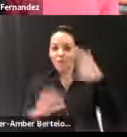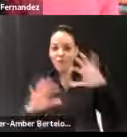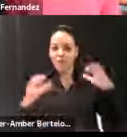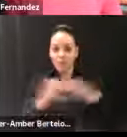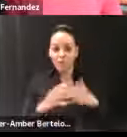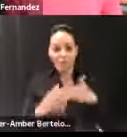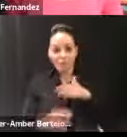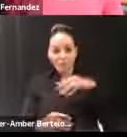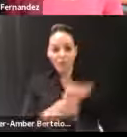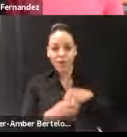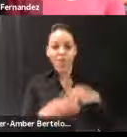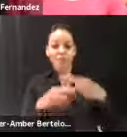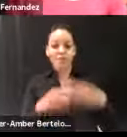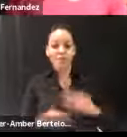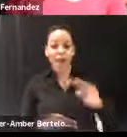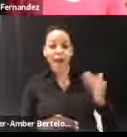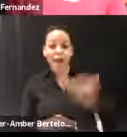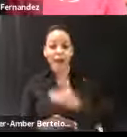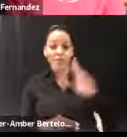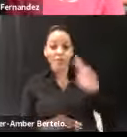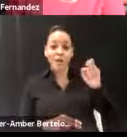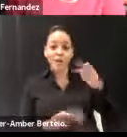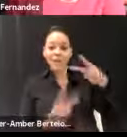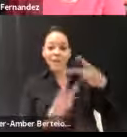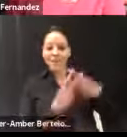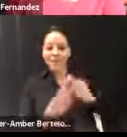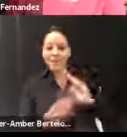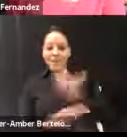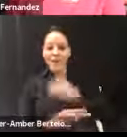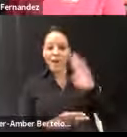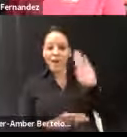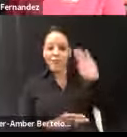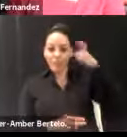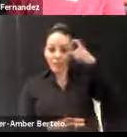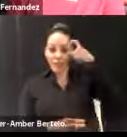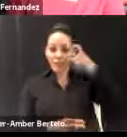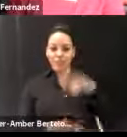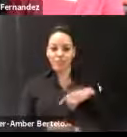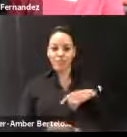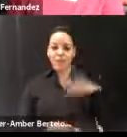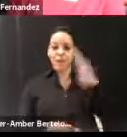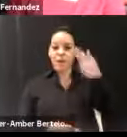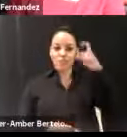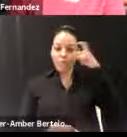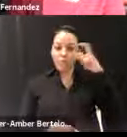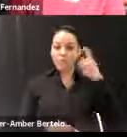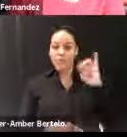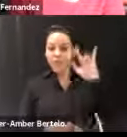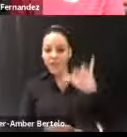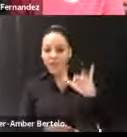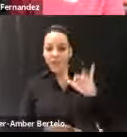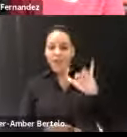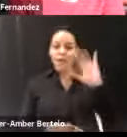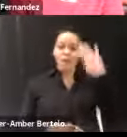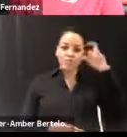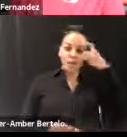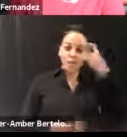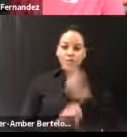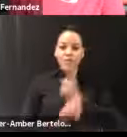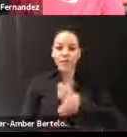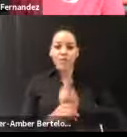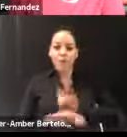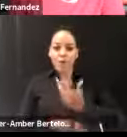And it's called Our Bronx, hashtag Our Bronx. A Bronx medley, Bronx happy, Bronx love poem for the